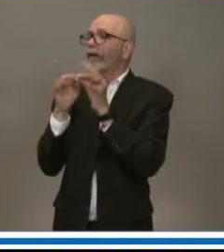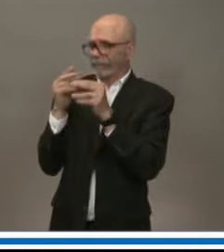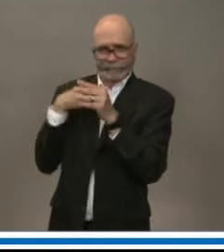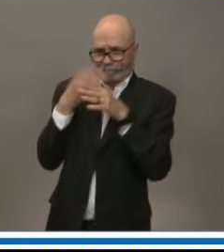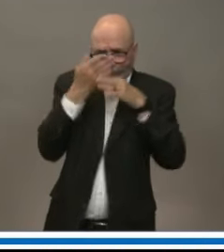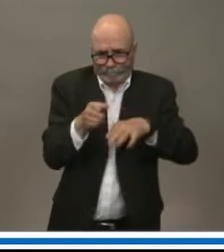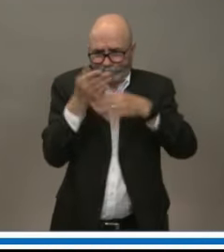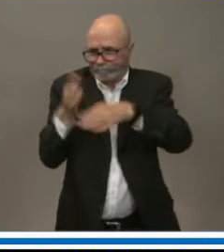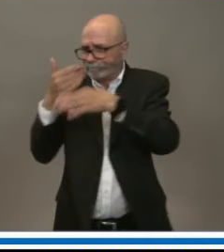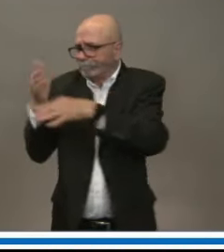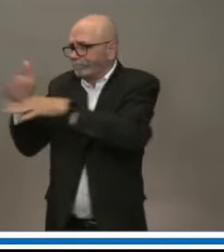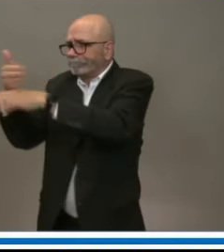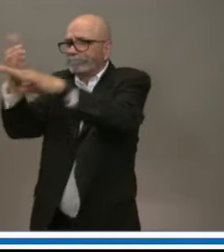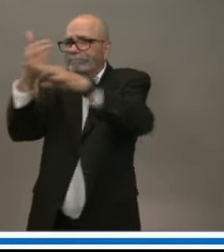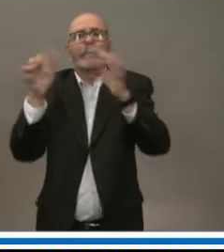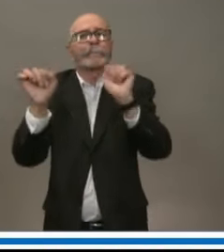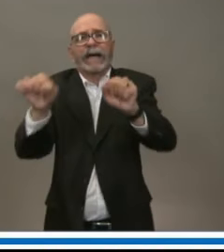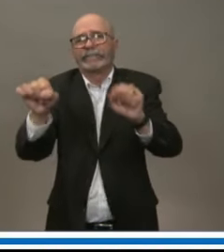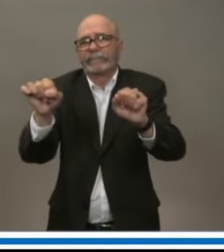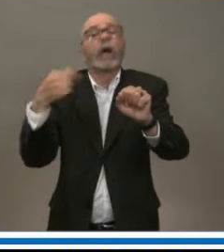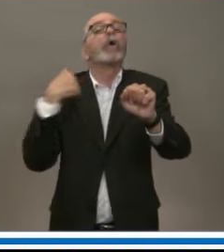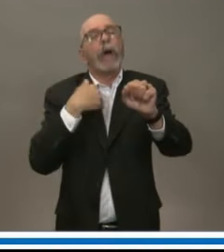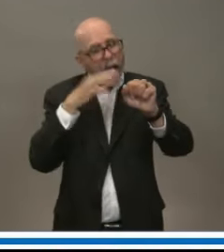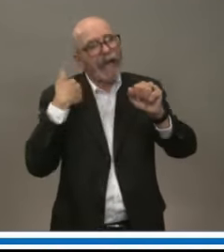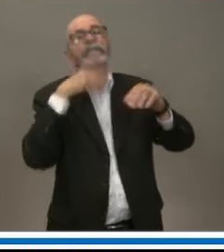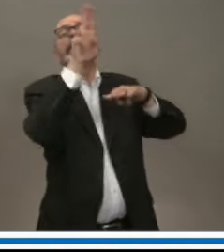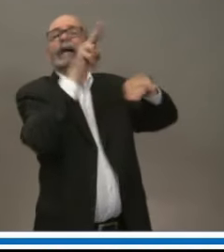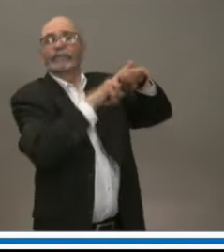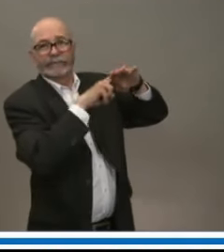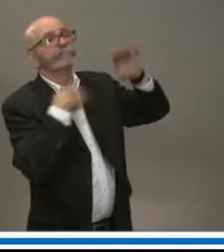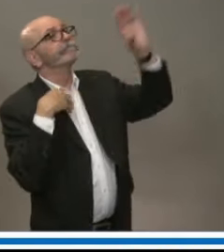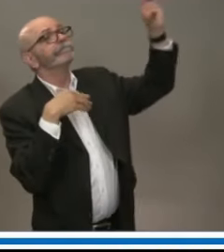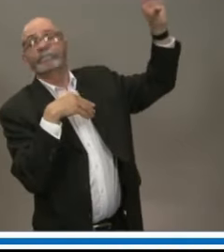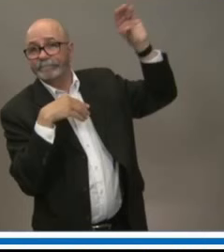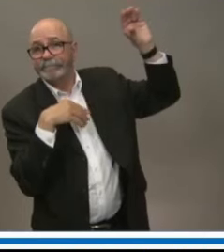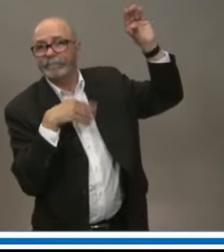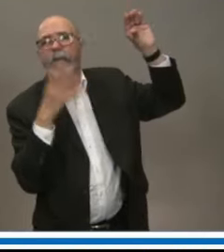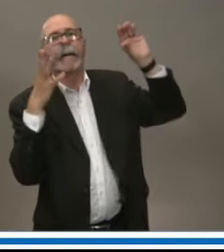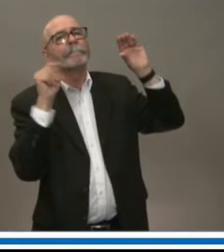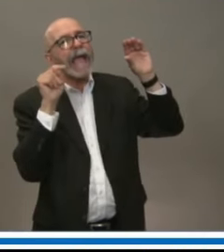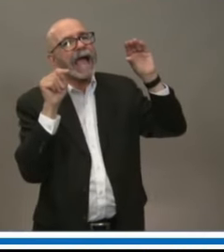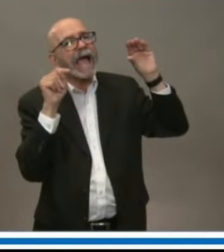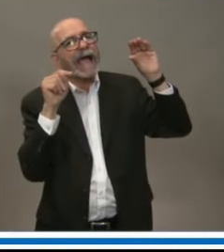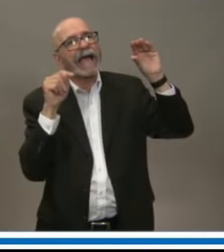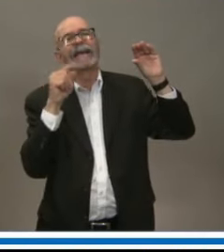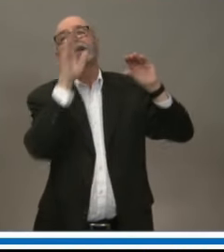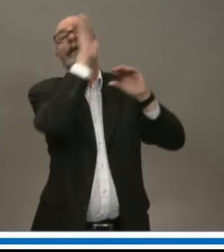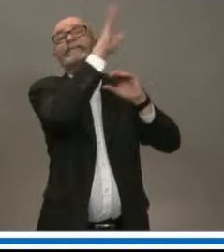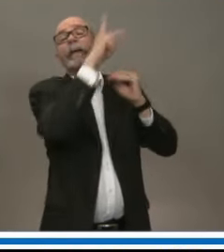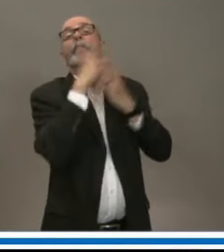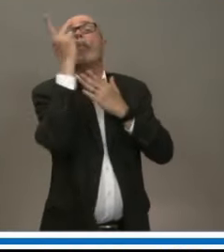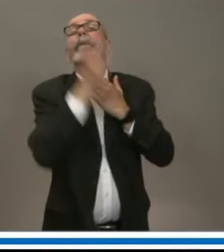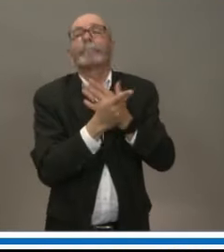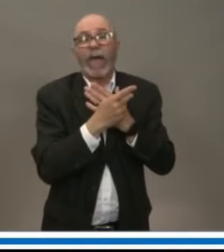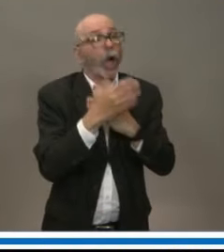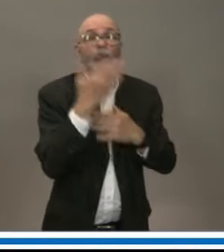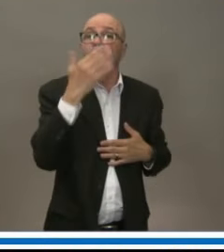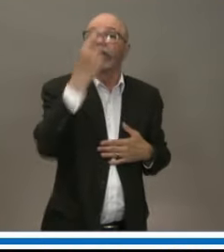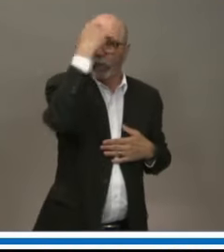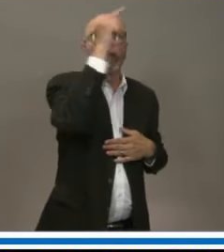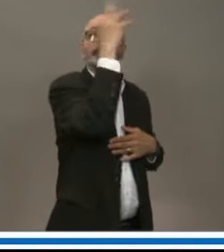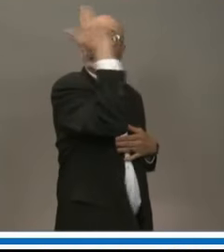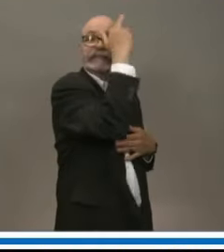it's important that they have a national program, they need to be sensitive to the reality is that their program is benefiting some and there's some who's being left behind,